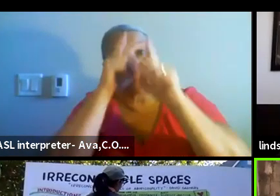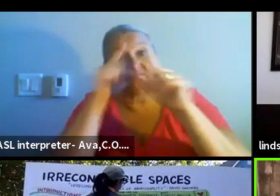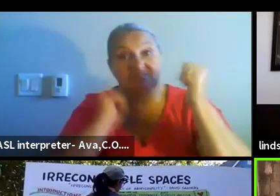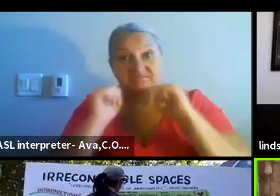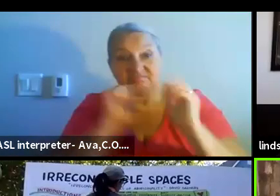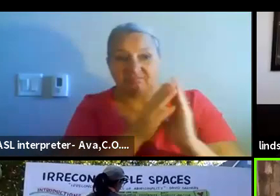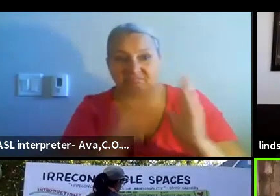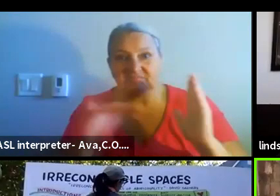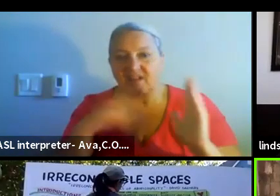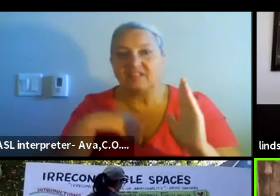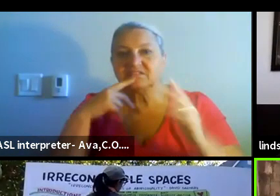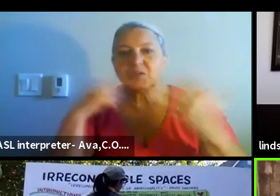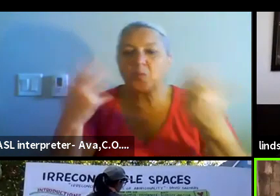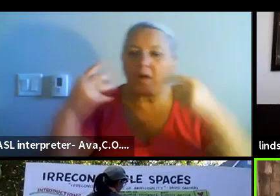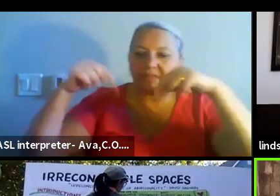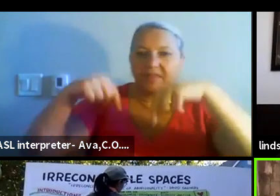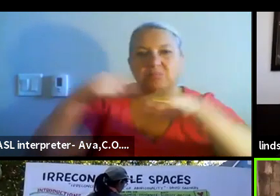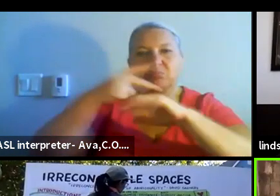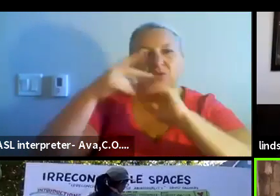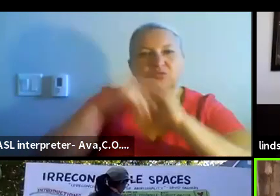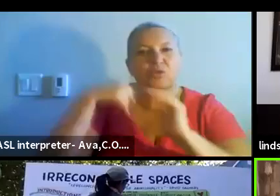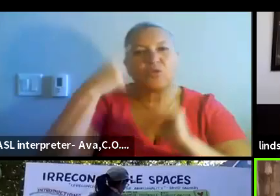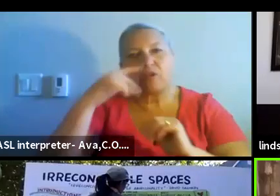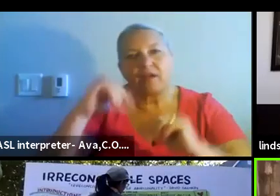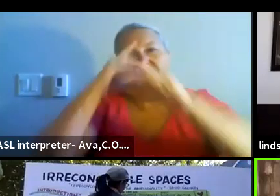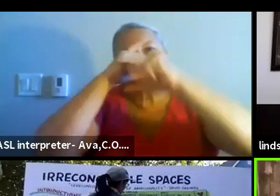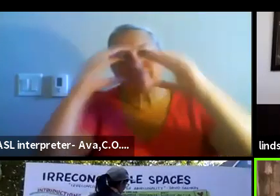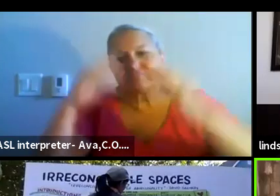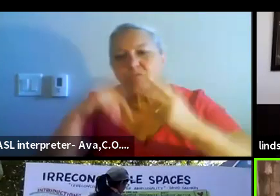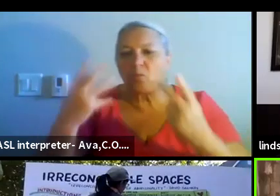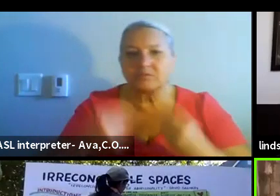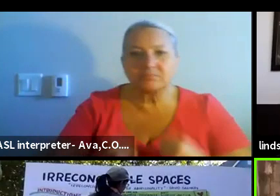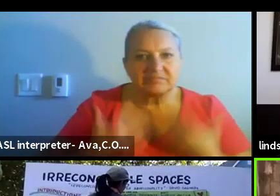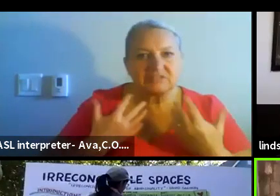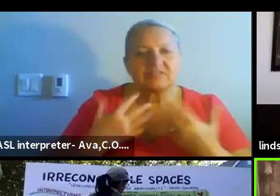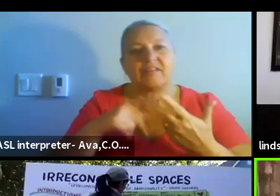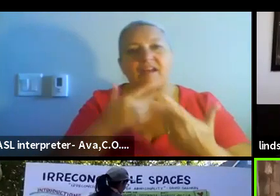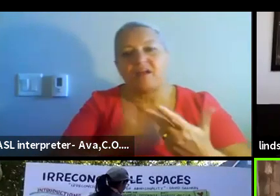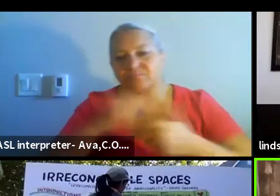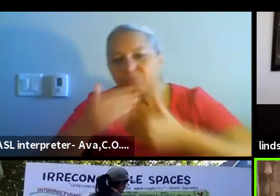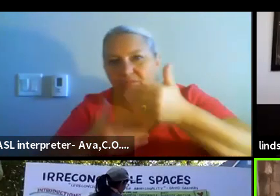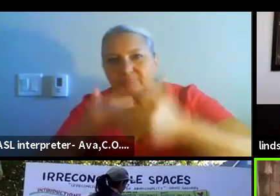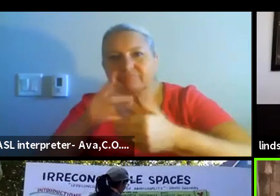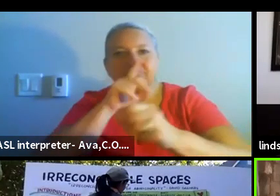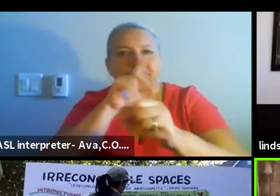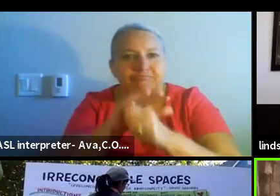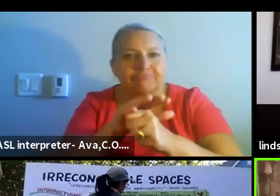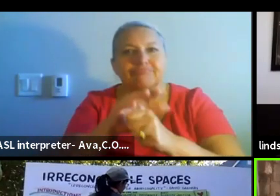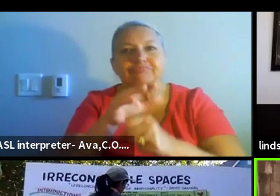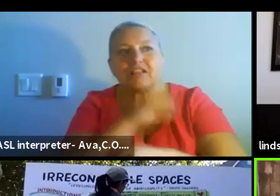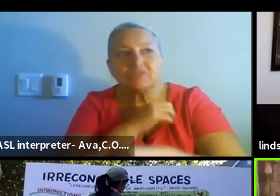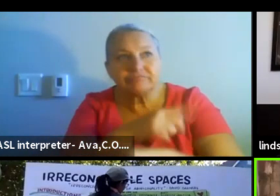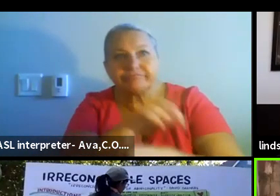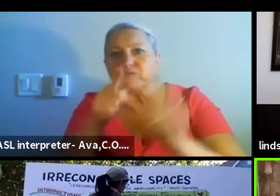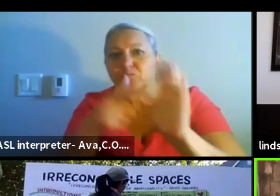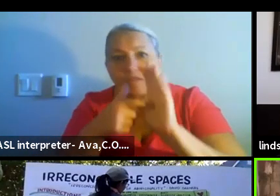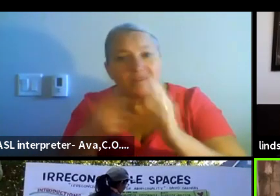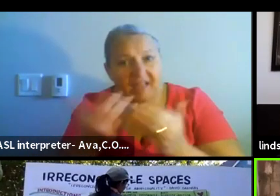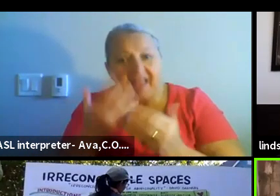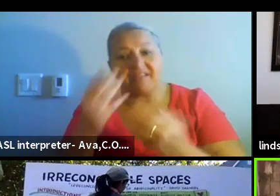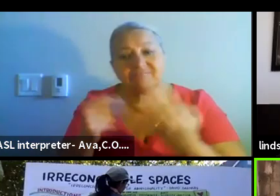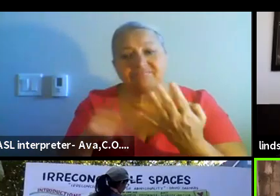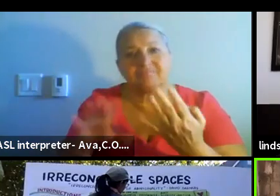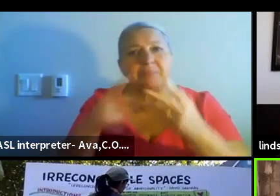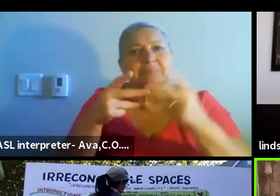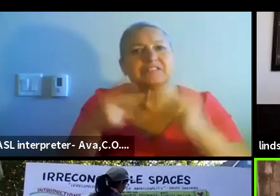the spirit and intent of the project, the process that would guide us, the commitment of time and energy that would be required, and the